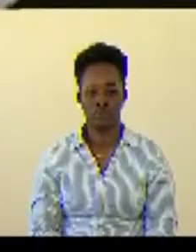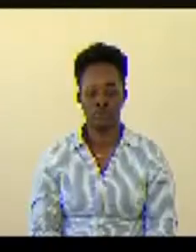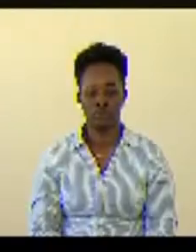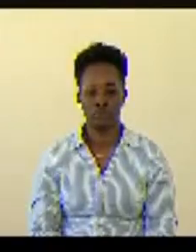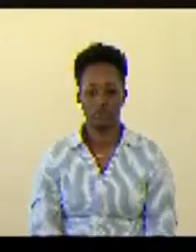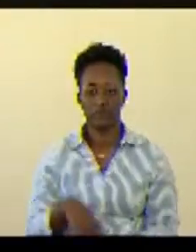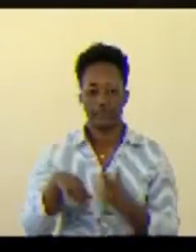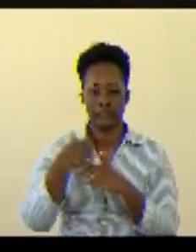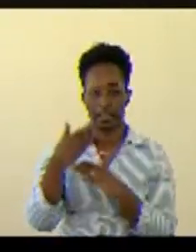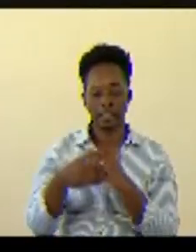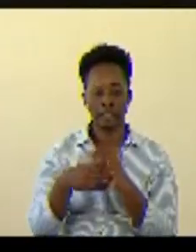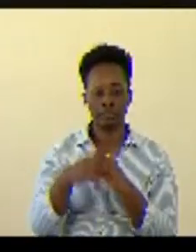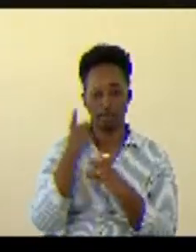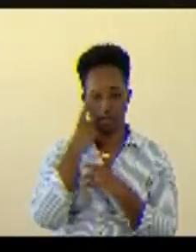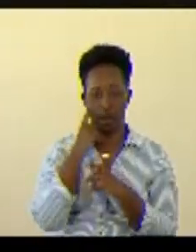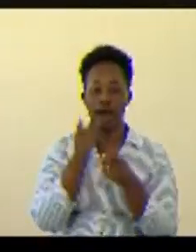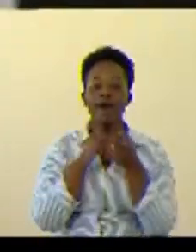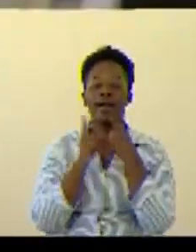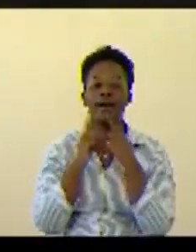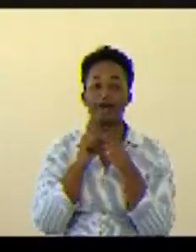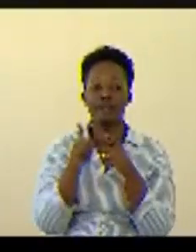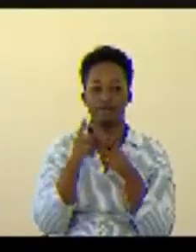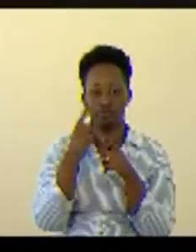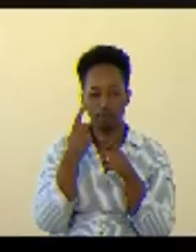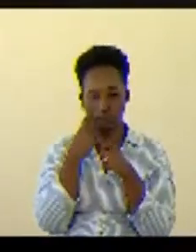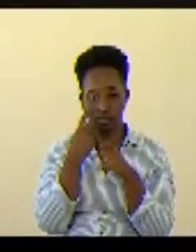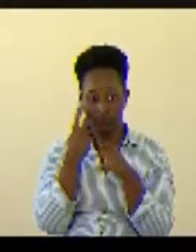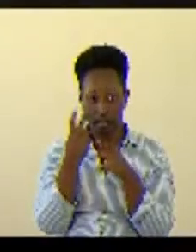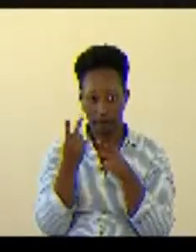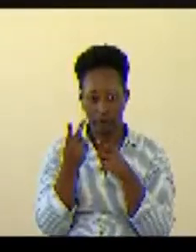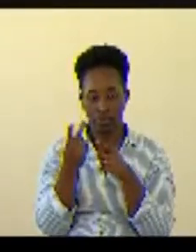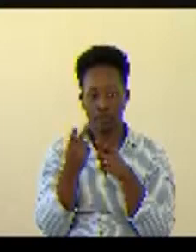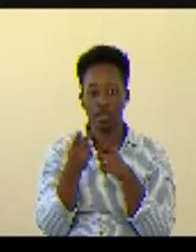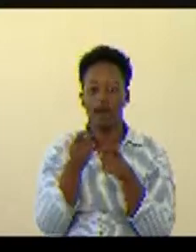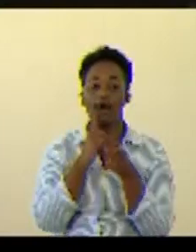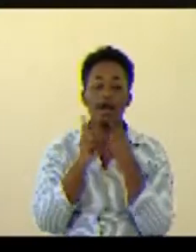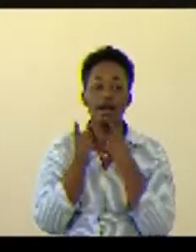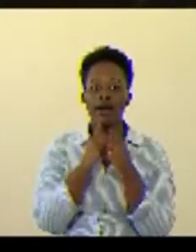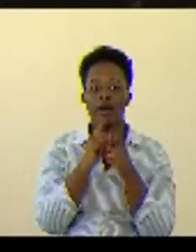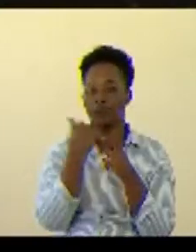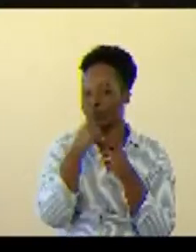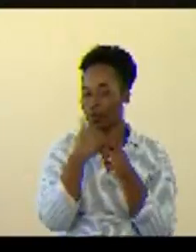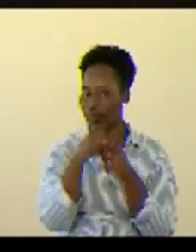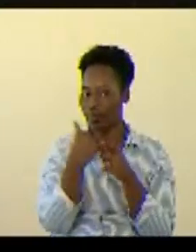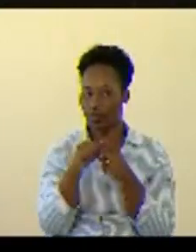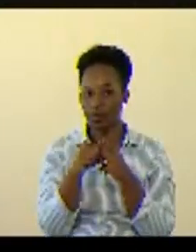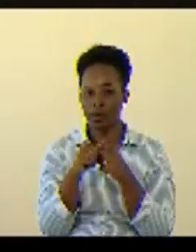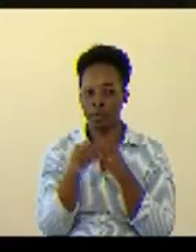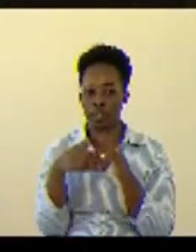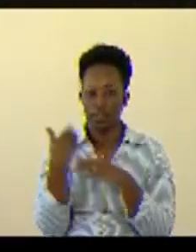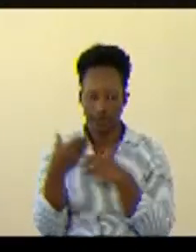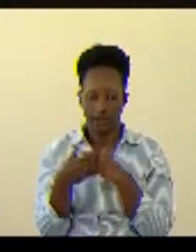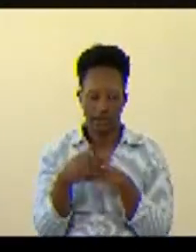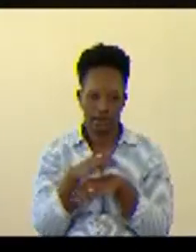Then after adding bendic solution, you see the color of the bendic solution. You can see it is blue in color. Now after from